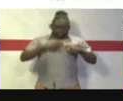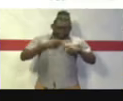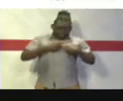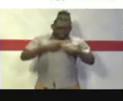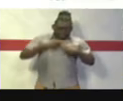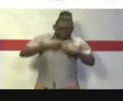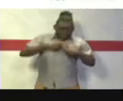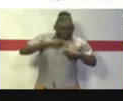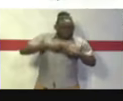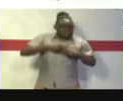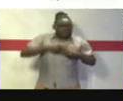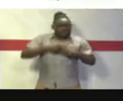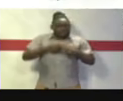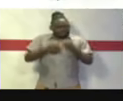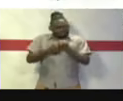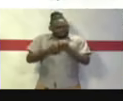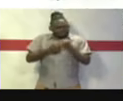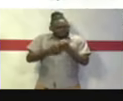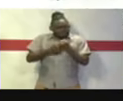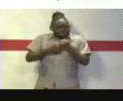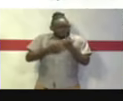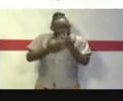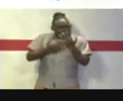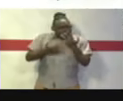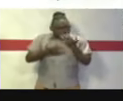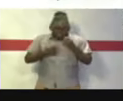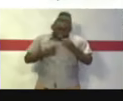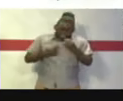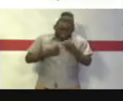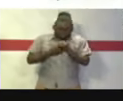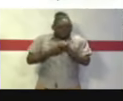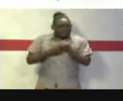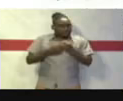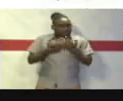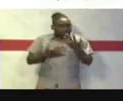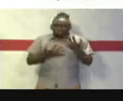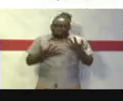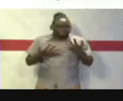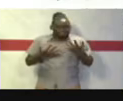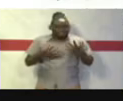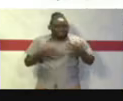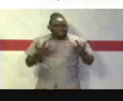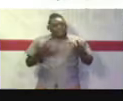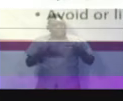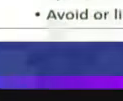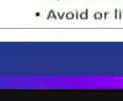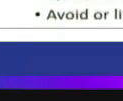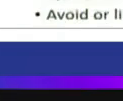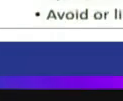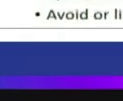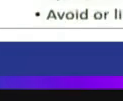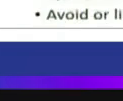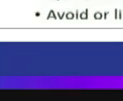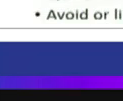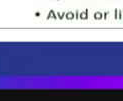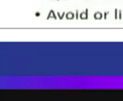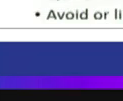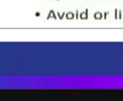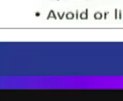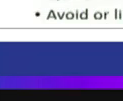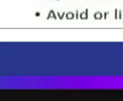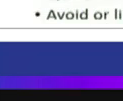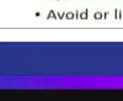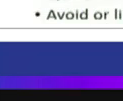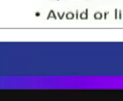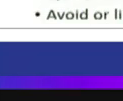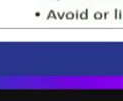Next. So how do I protect myself if I have pressure or heart disease? Number 1, get